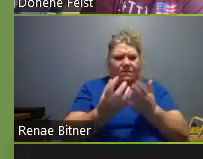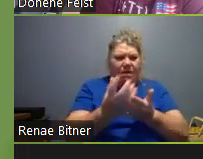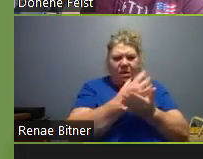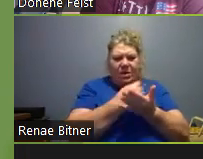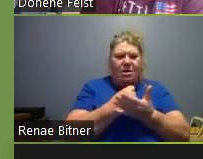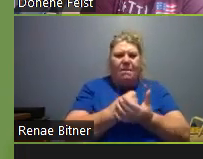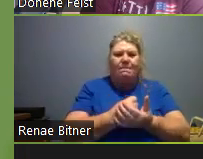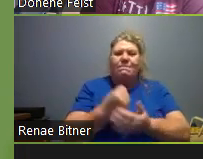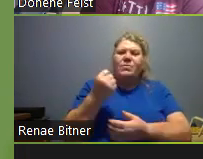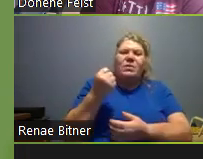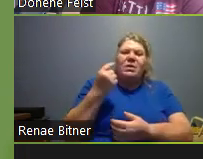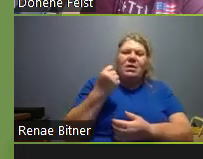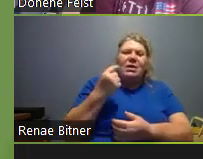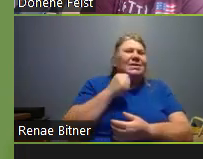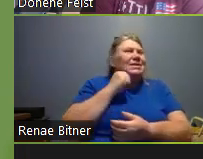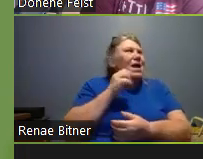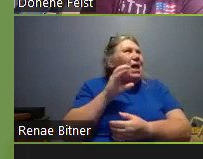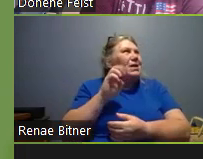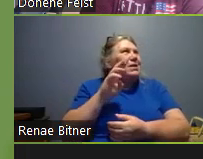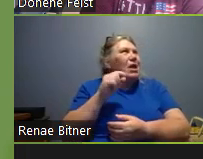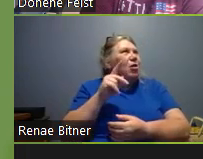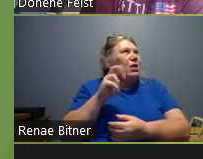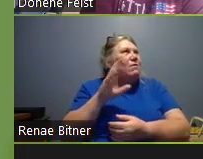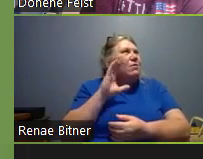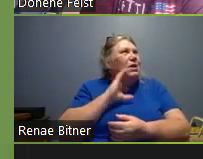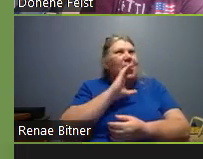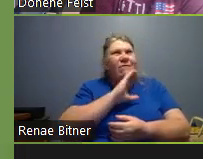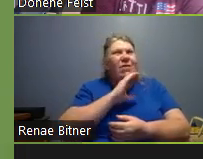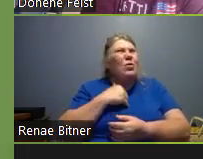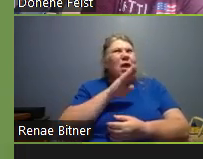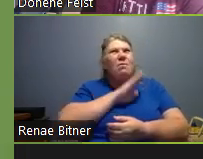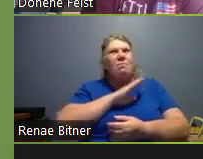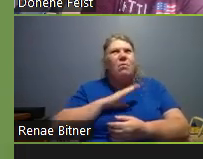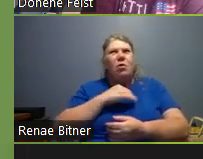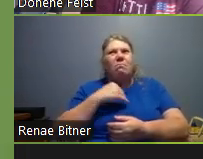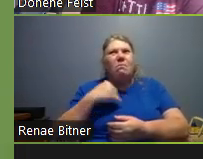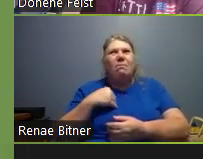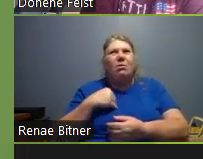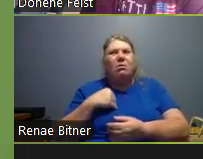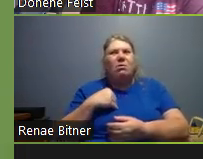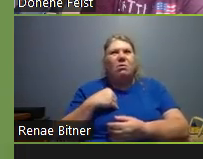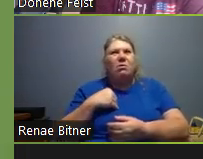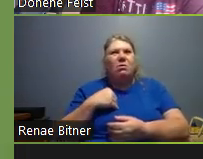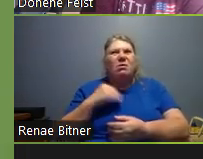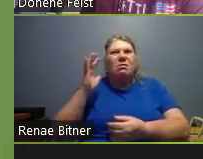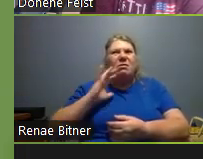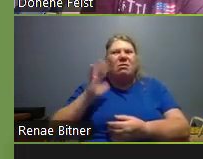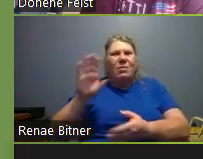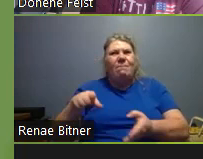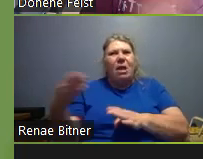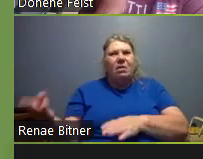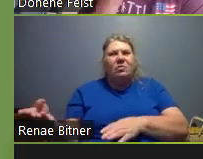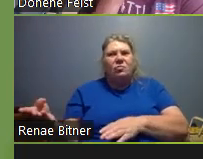It's not Caregiver Cafe, let me think of what it's called, but we had a board member at one time who had passed away that